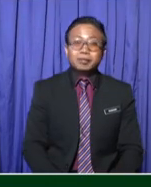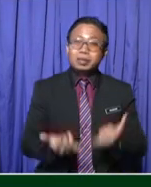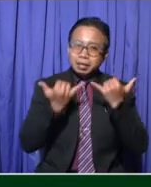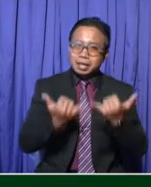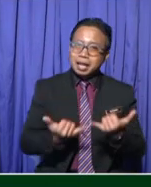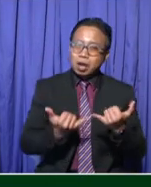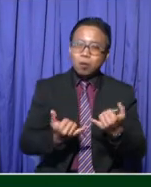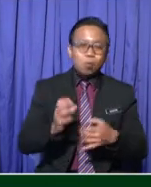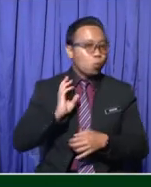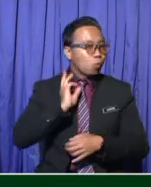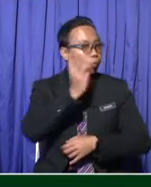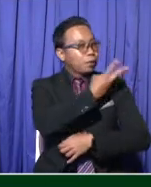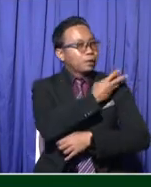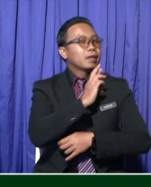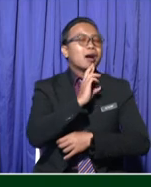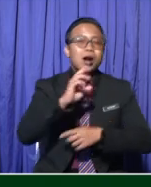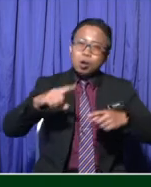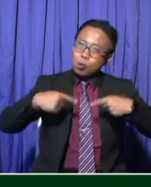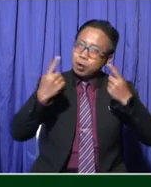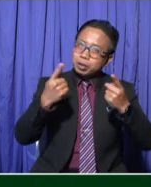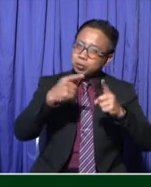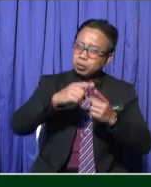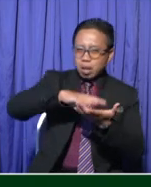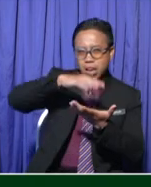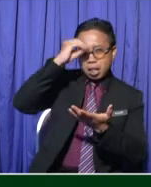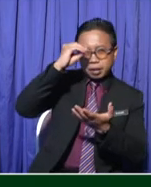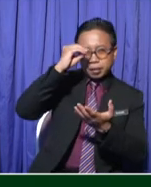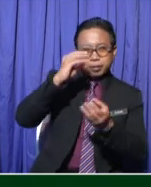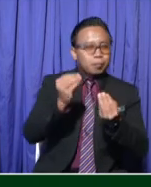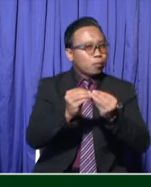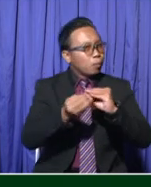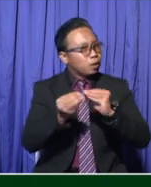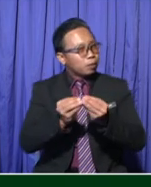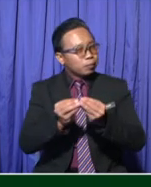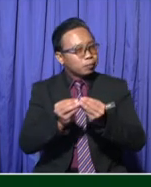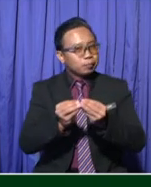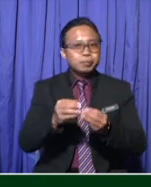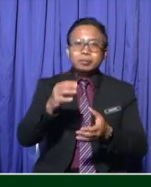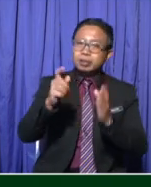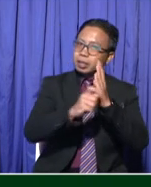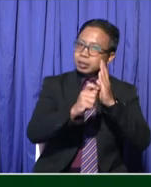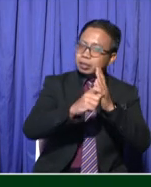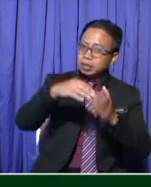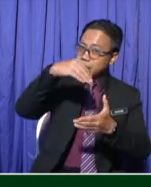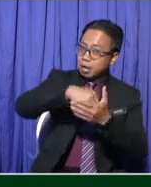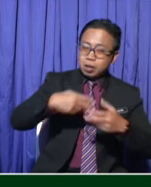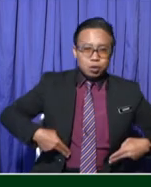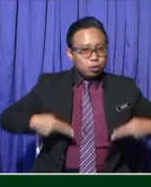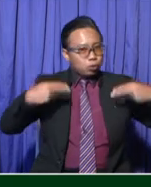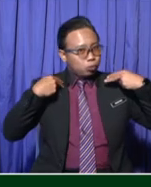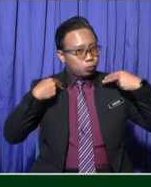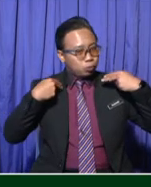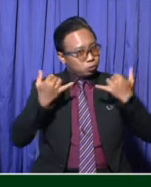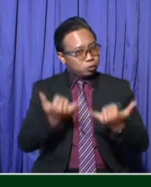Now, we are going to learn about problem solving involving addition in daily life